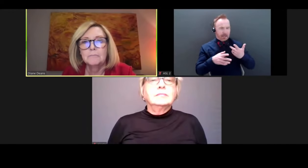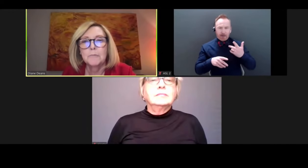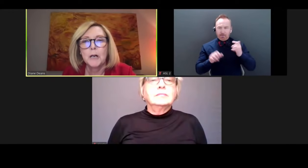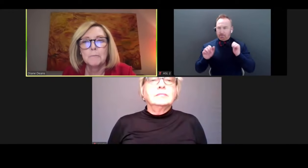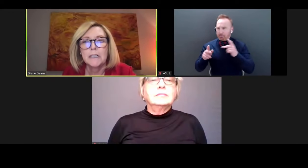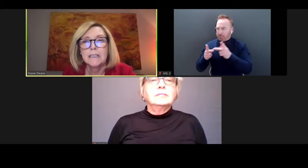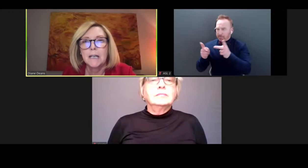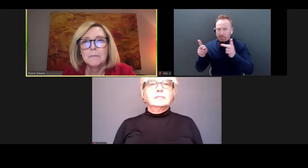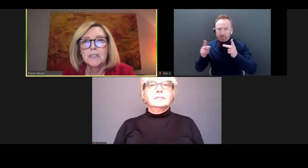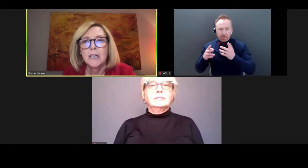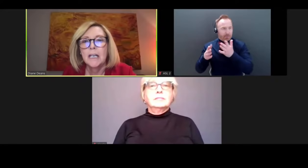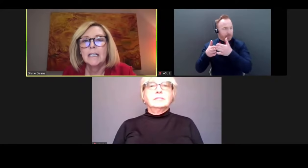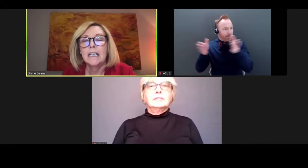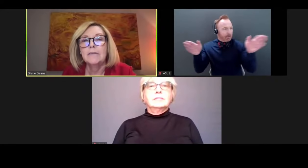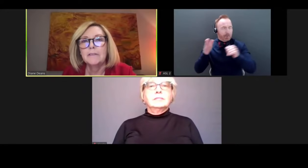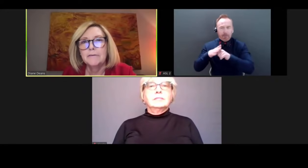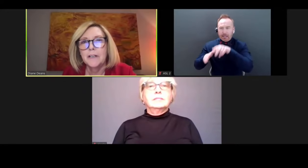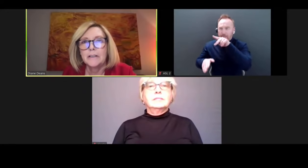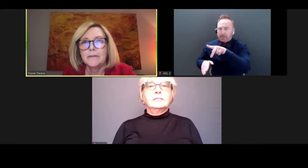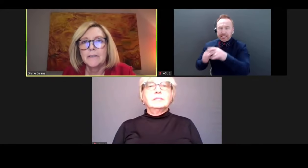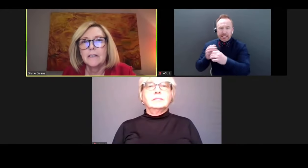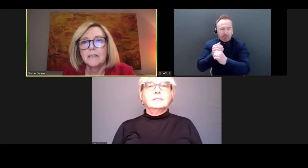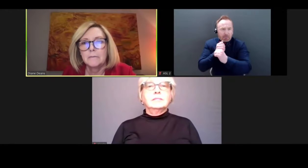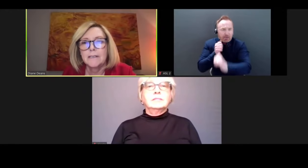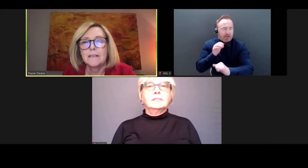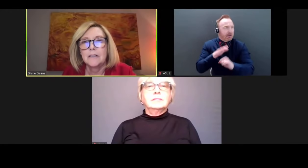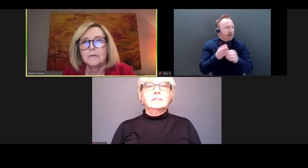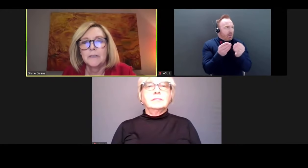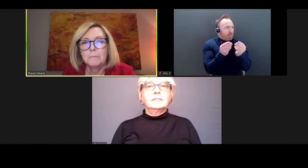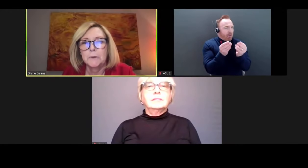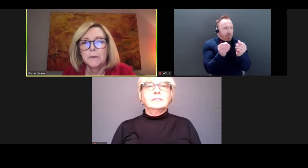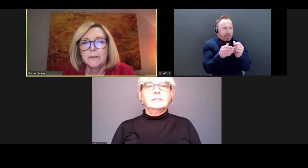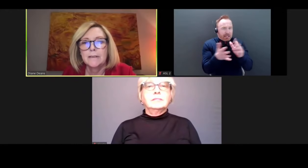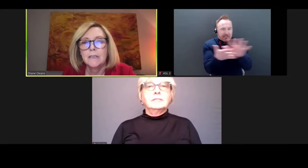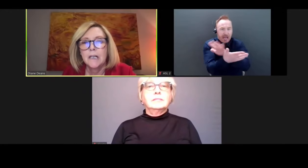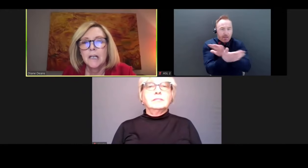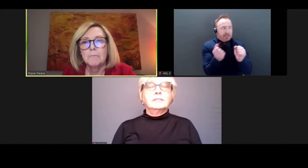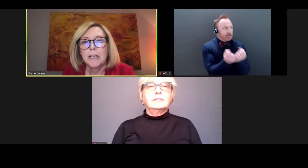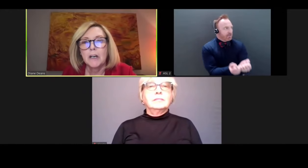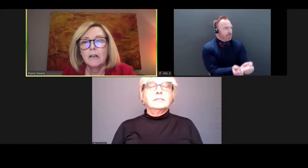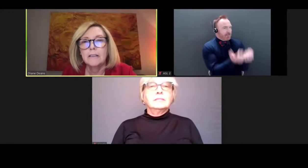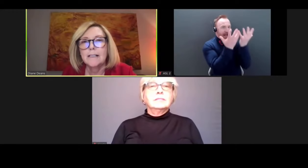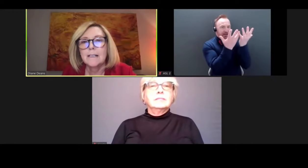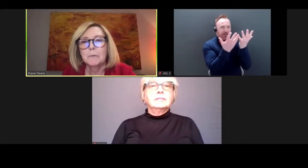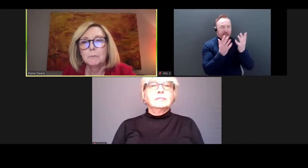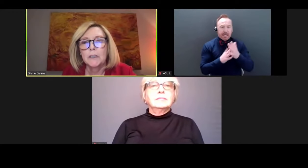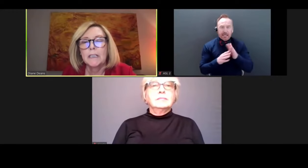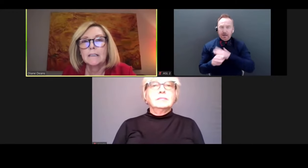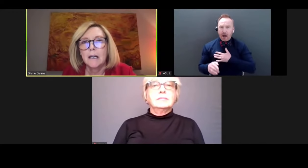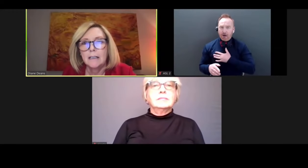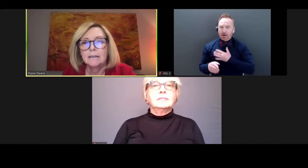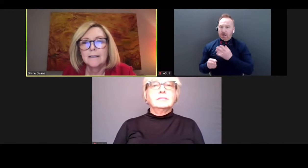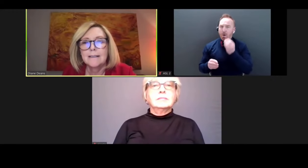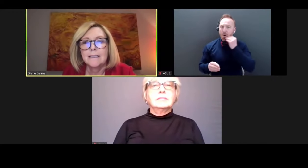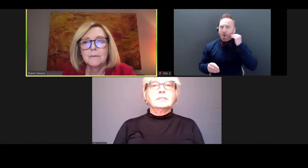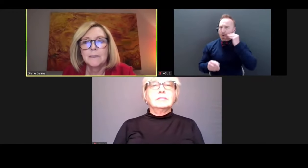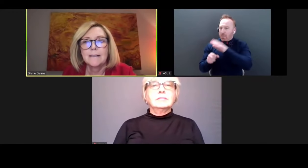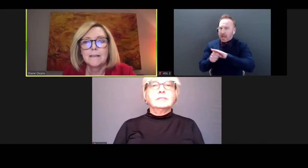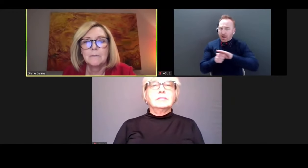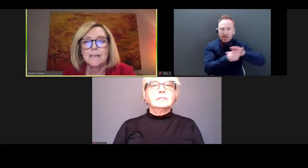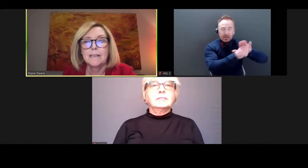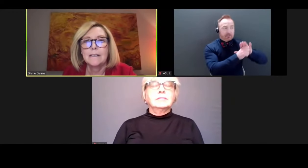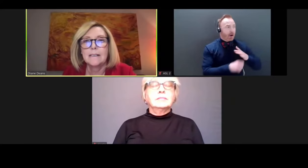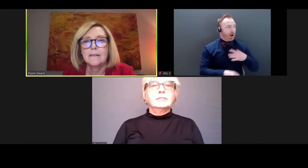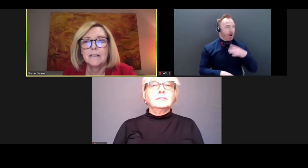defecation, property damage, and even fires in our residential neighborhoods. My colleagues have been working tirelessly to